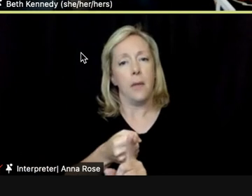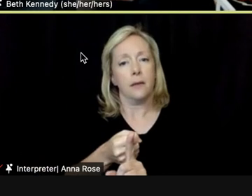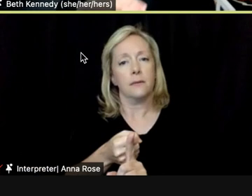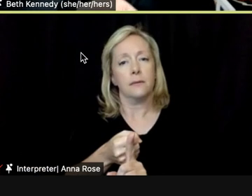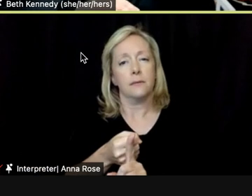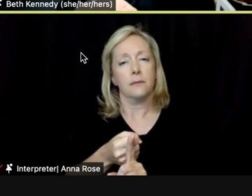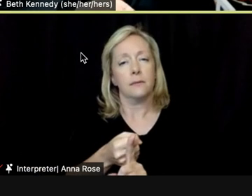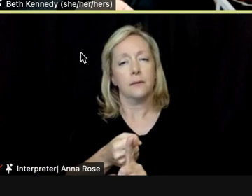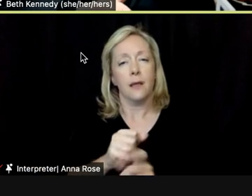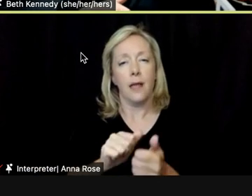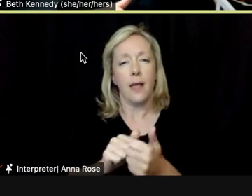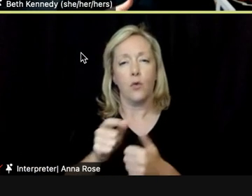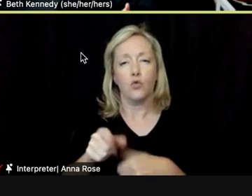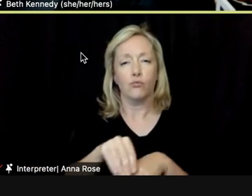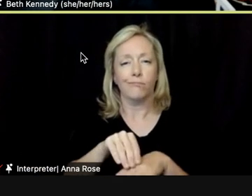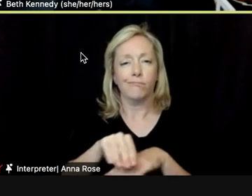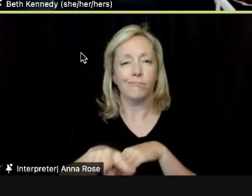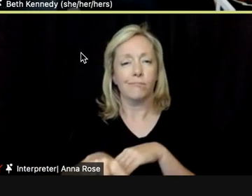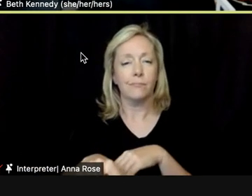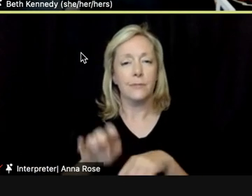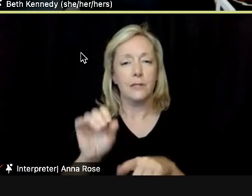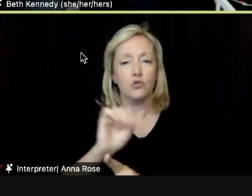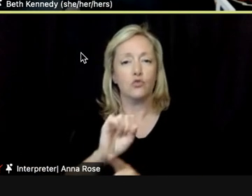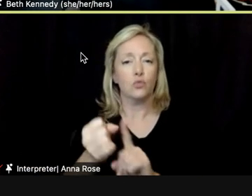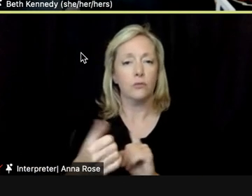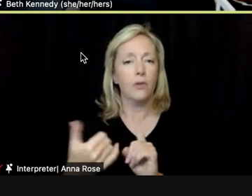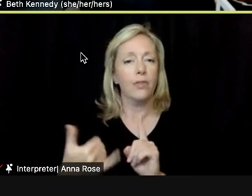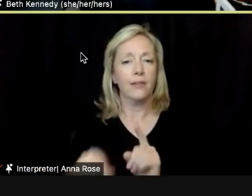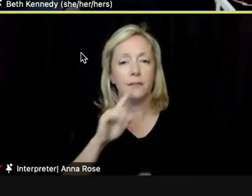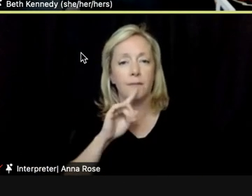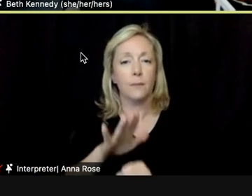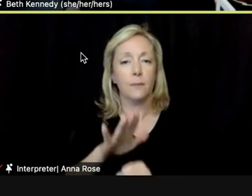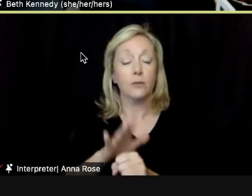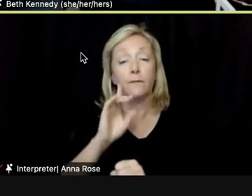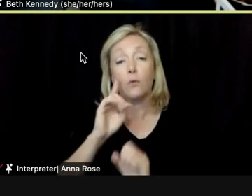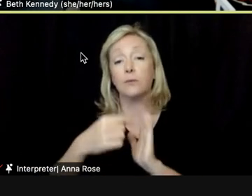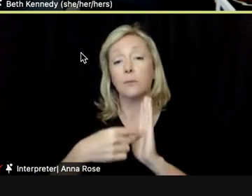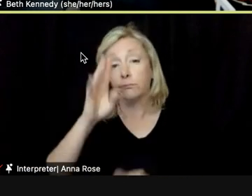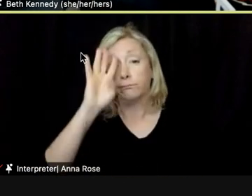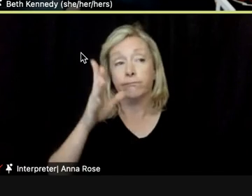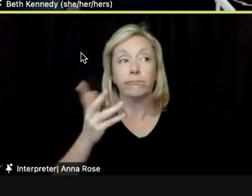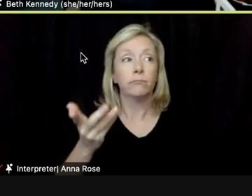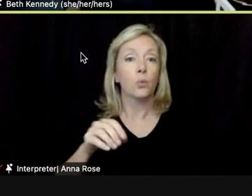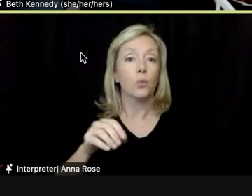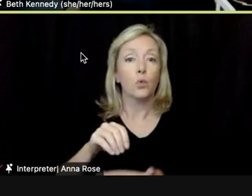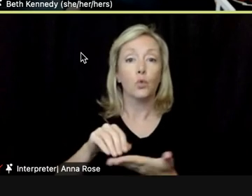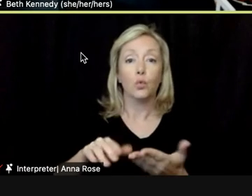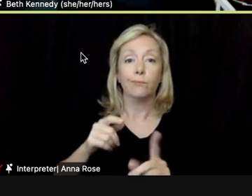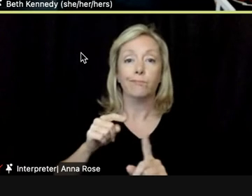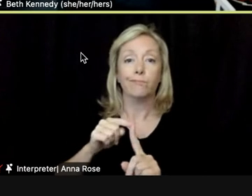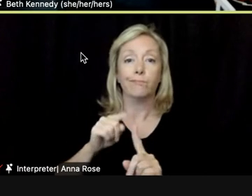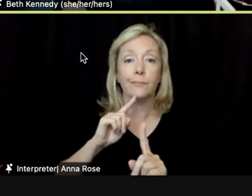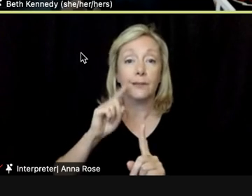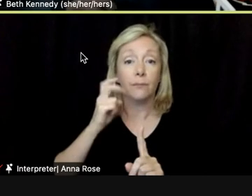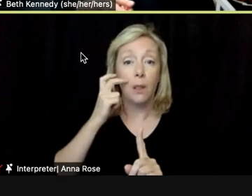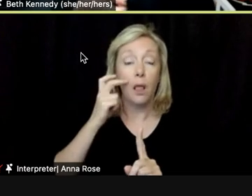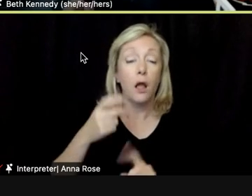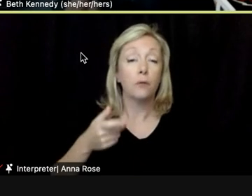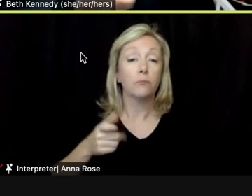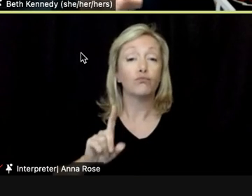on the situation, right? So let's say a student who's deafblind is walking down the